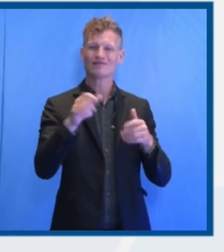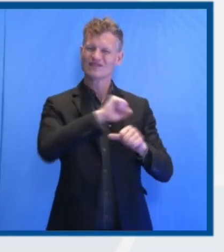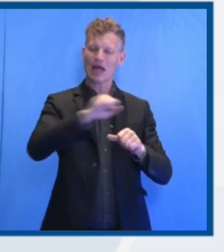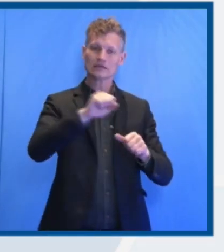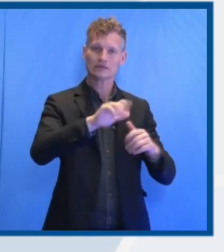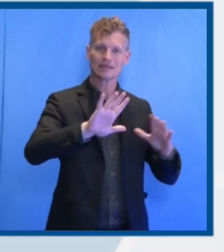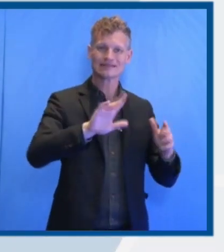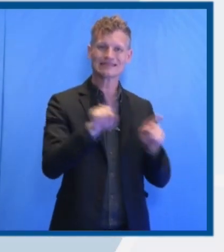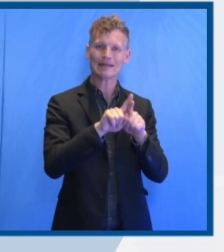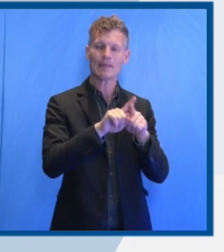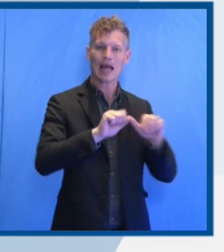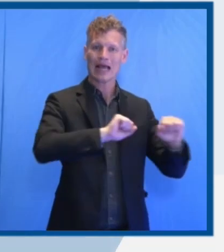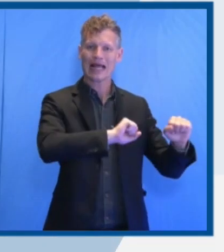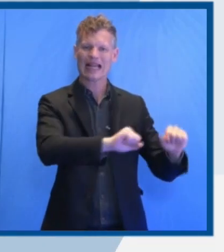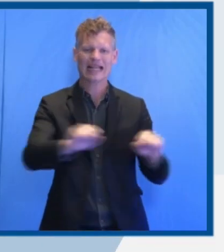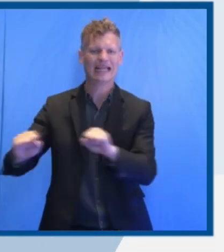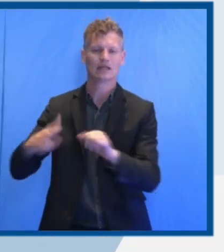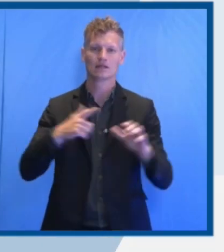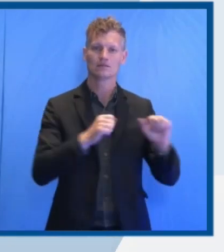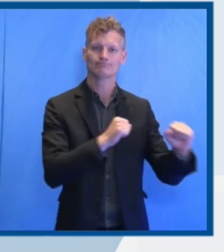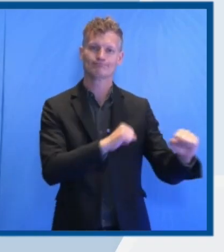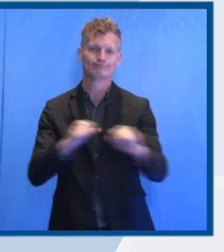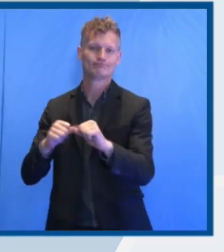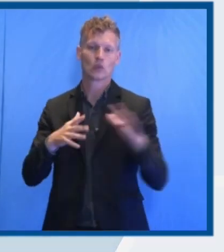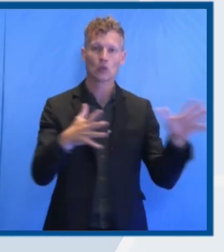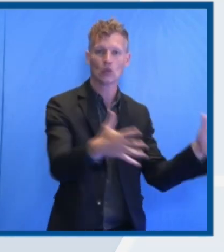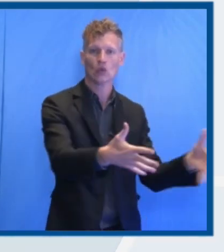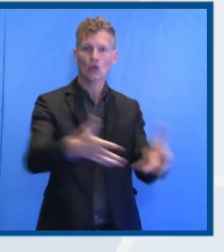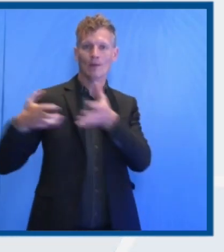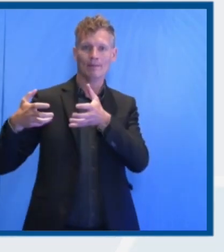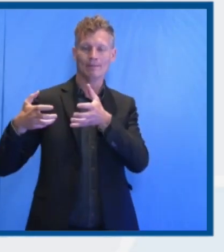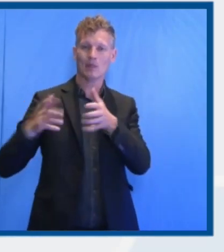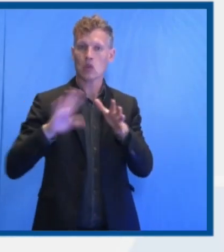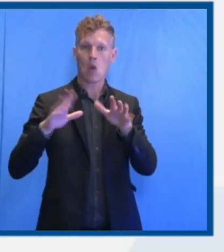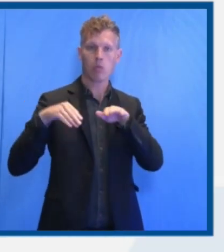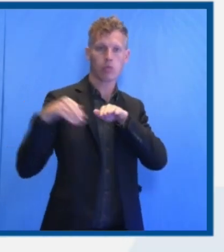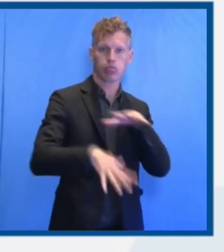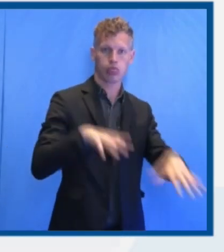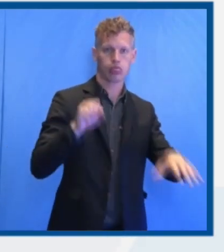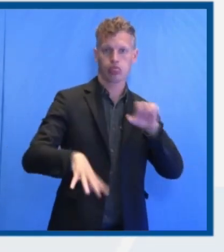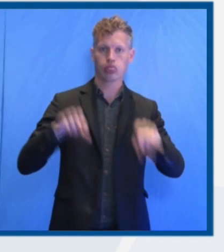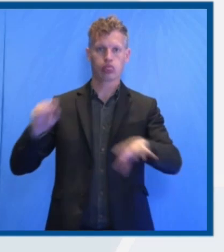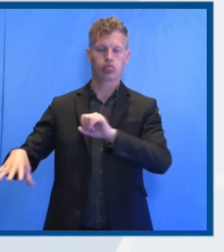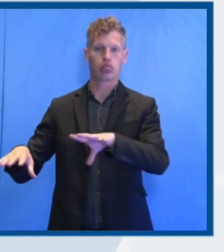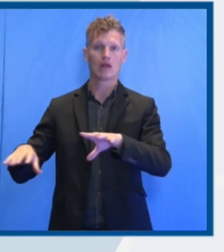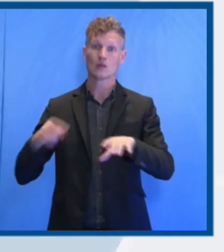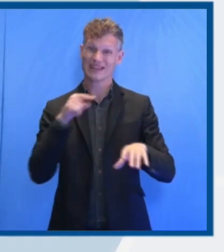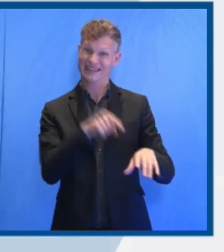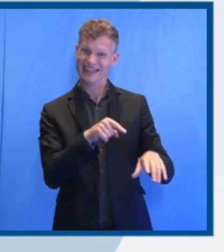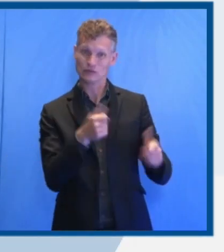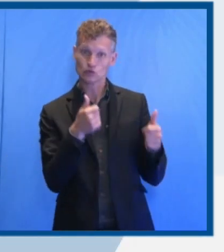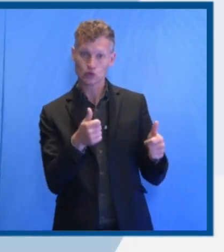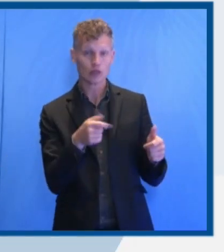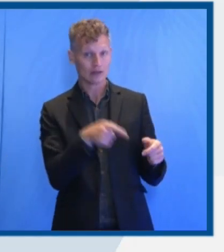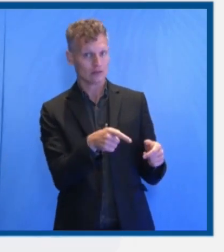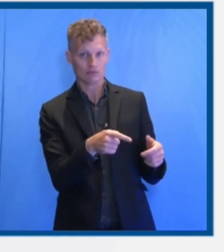they are increasing their awareness of how to preserve their own coral reefs. So if we could systematically have that localization